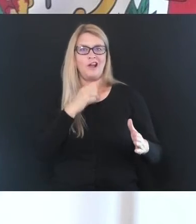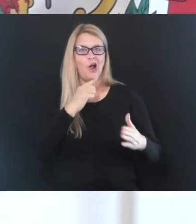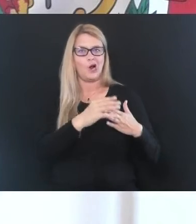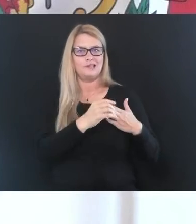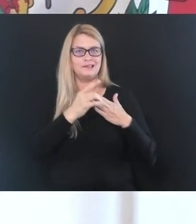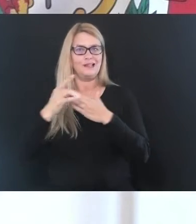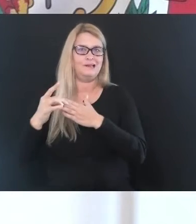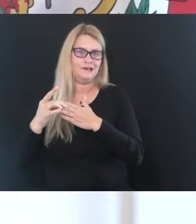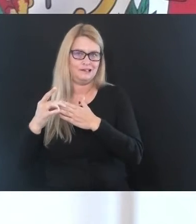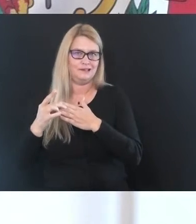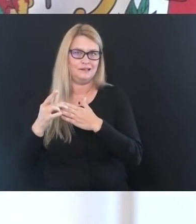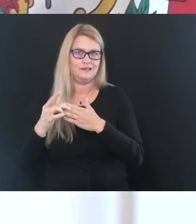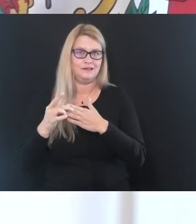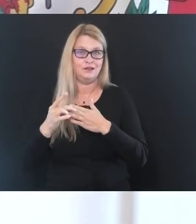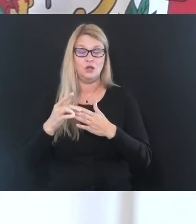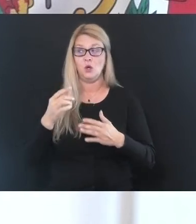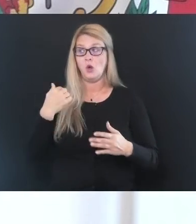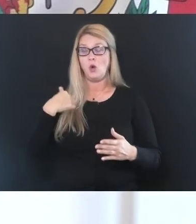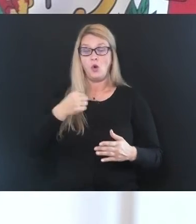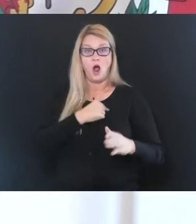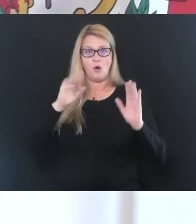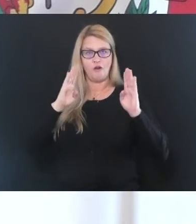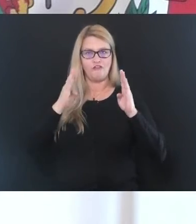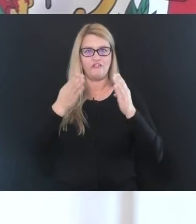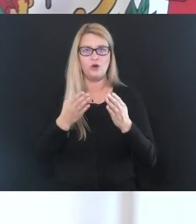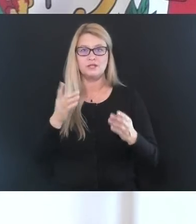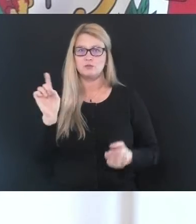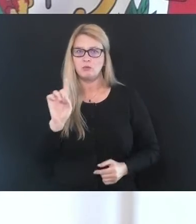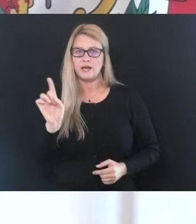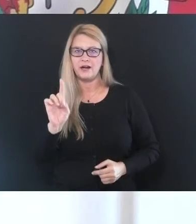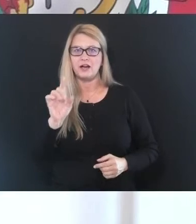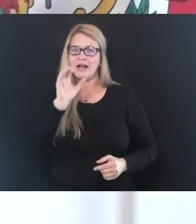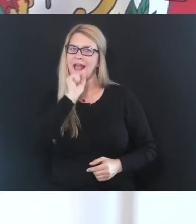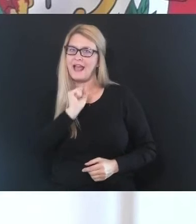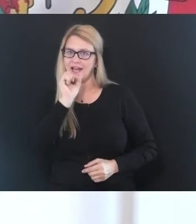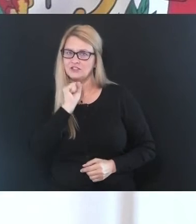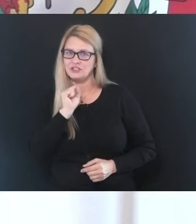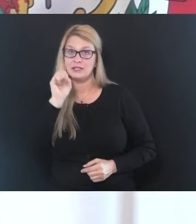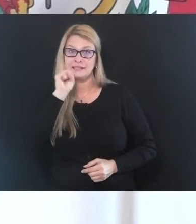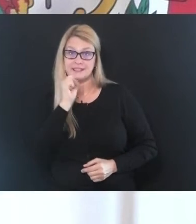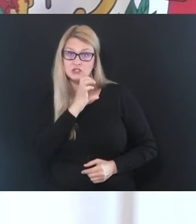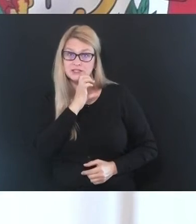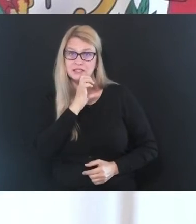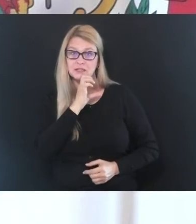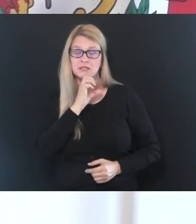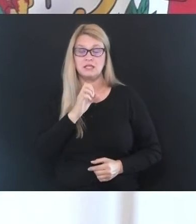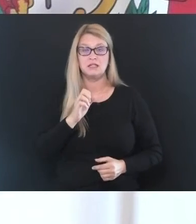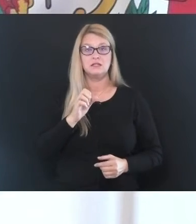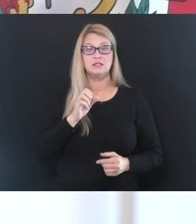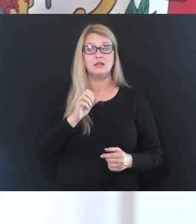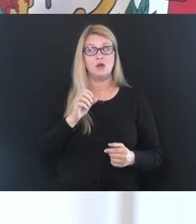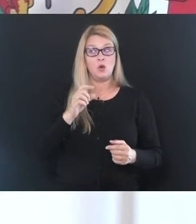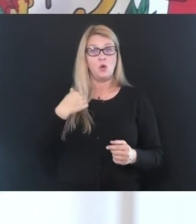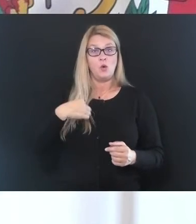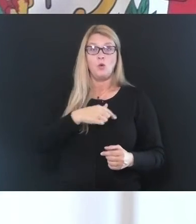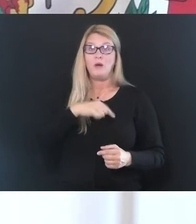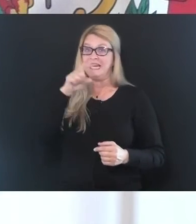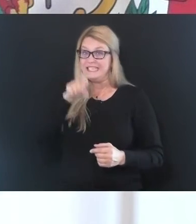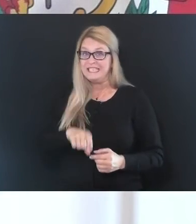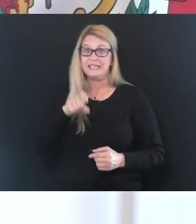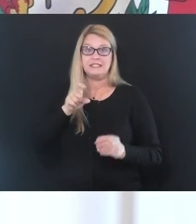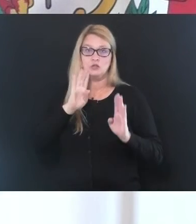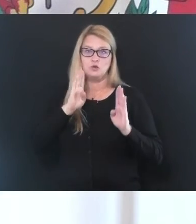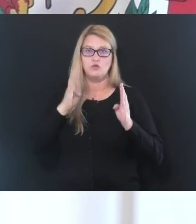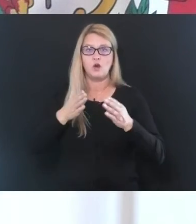it's all about age. It's not about who has the chronic illness and all that. It's about age. We better focus